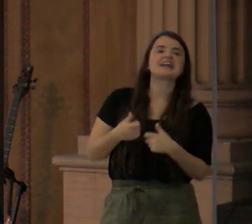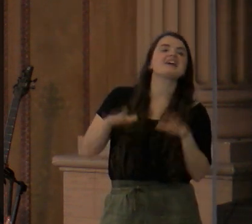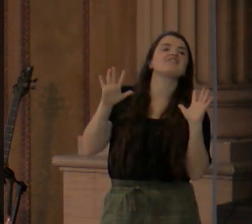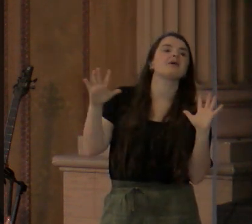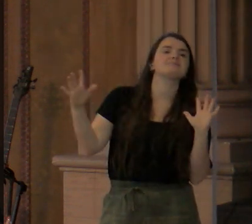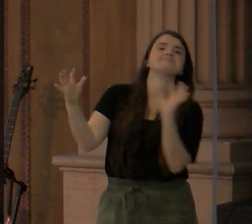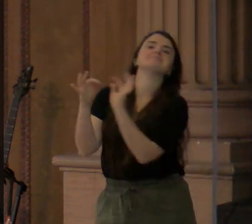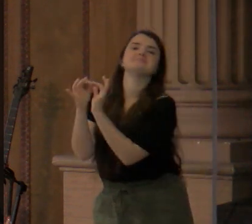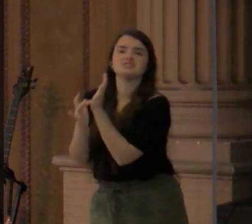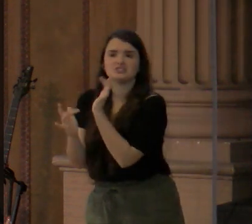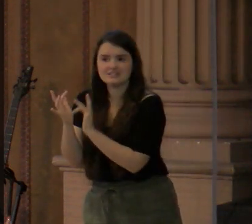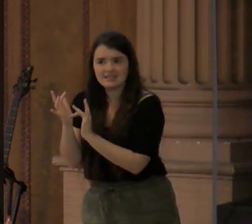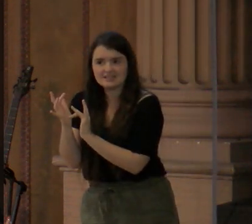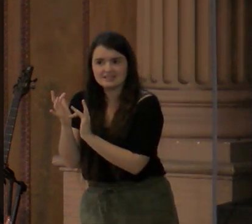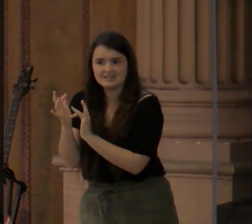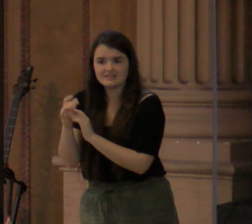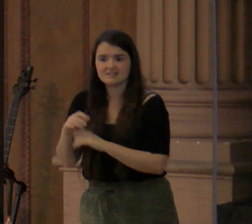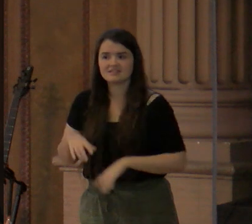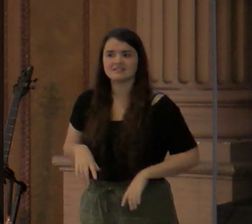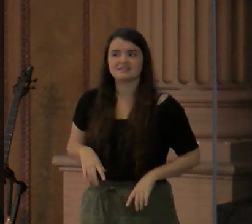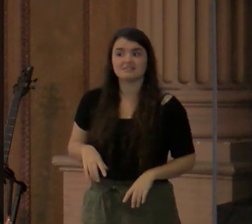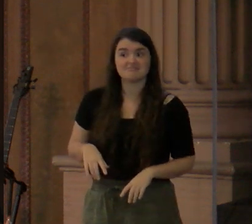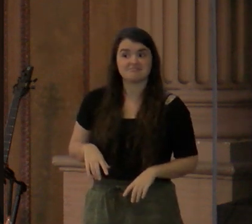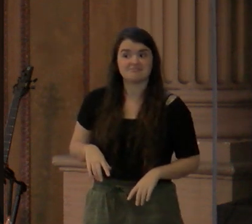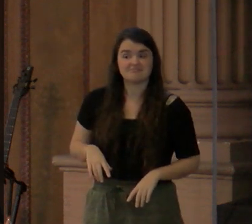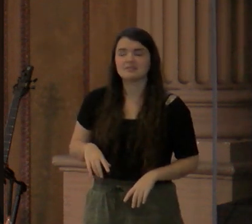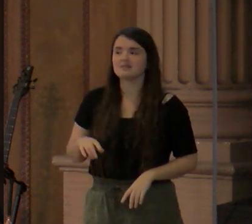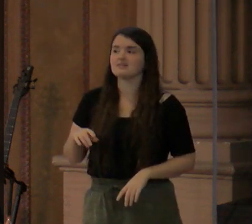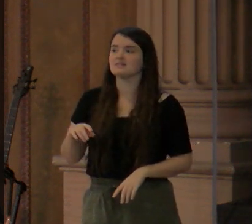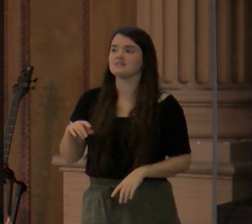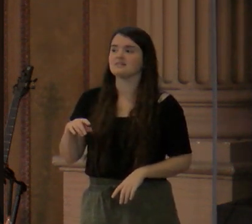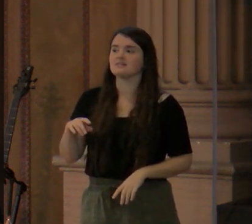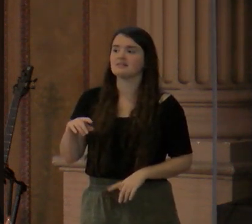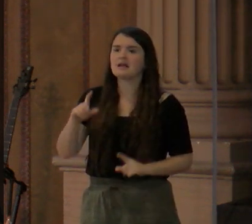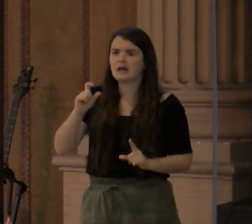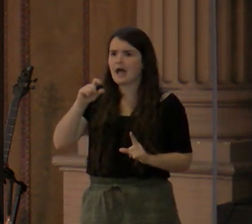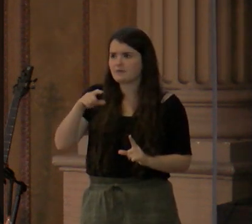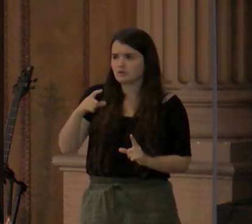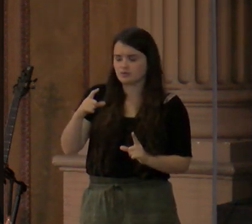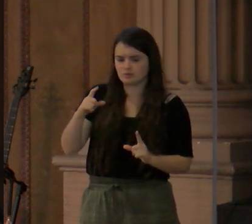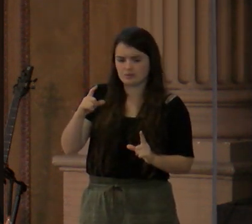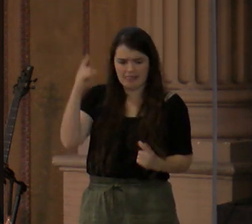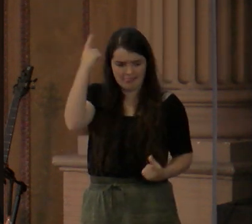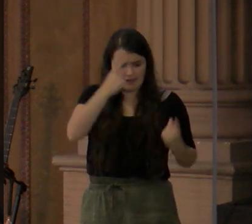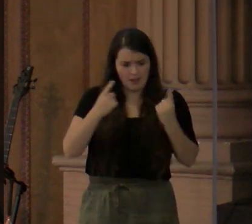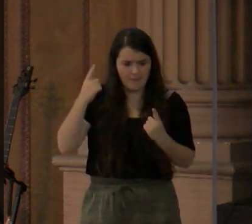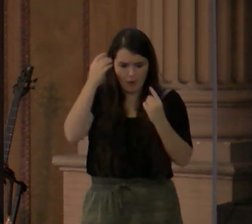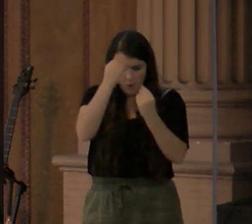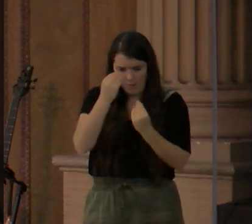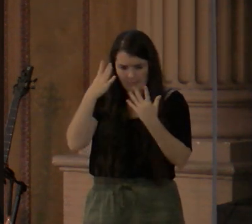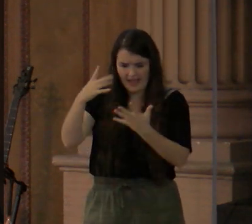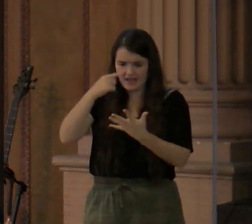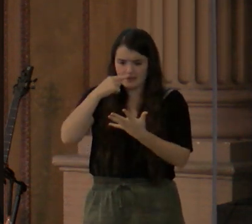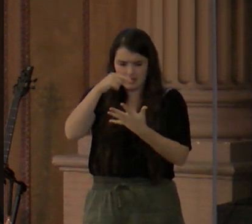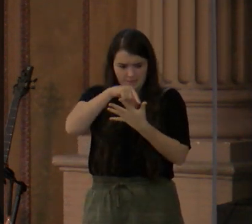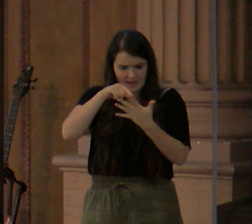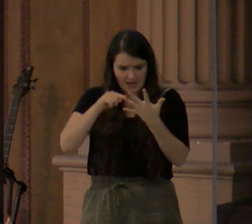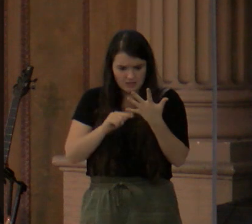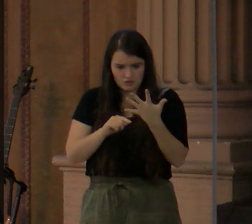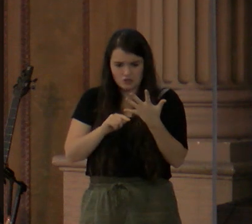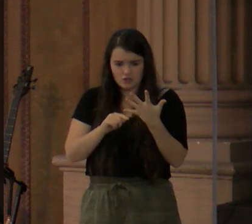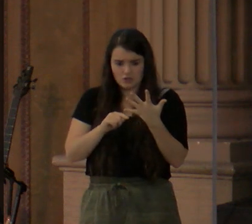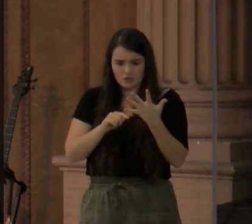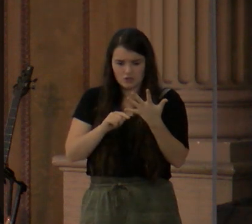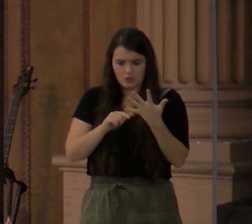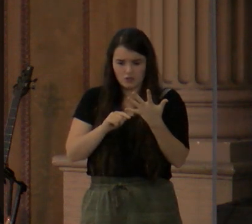obedience to the Sermon on the Mount something that we should be chasing at all? Or is it just to show us our guilt to send us running to Jesus? Or is there more than